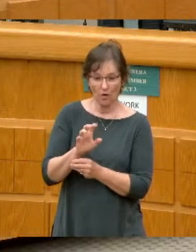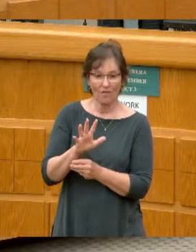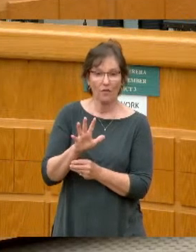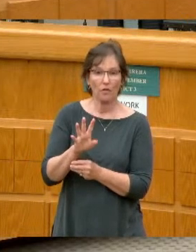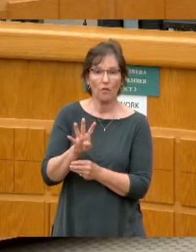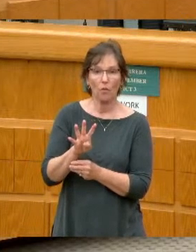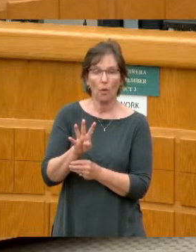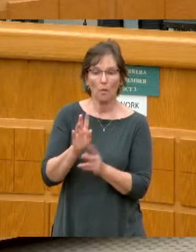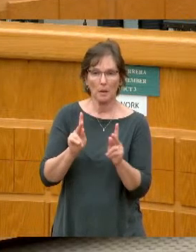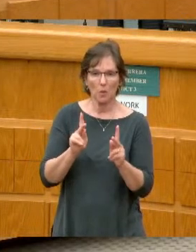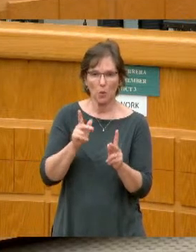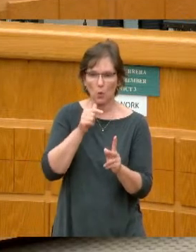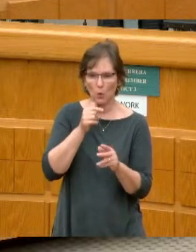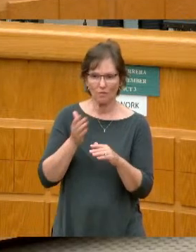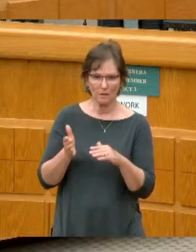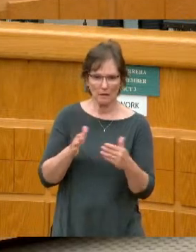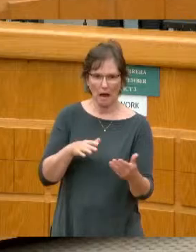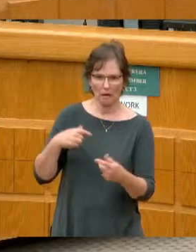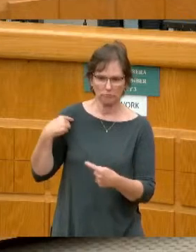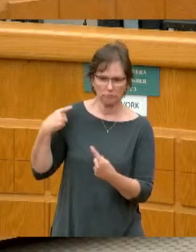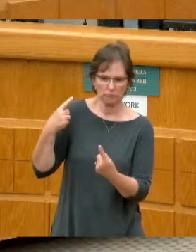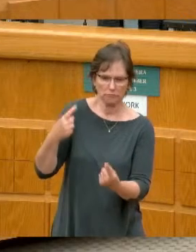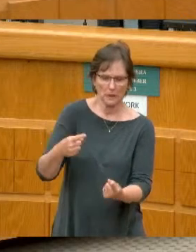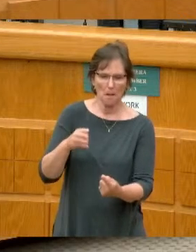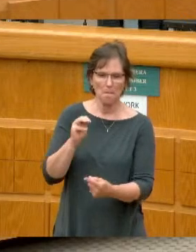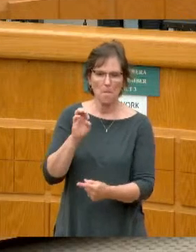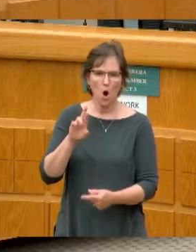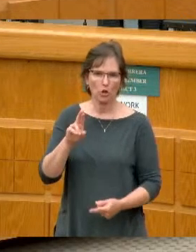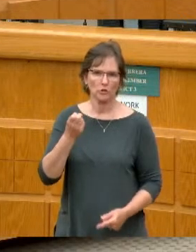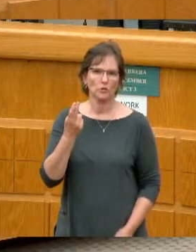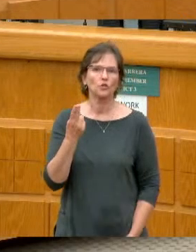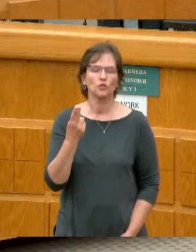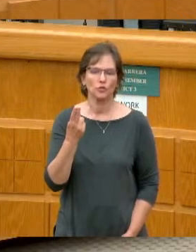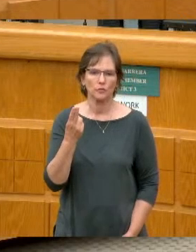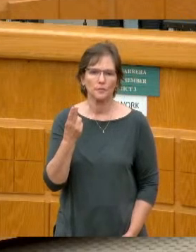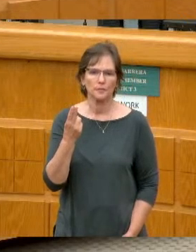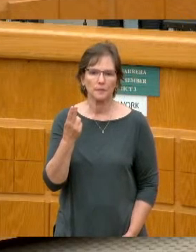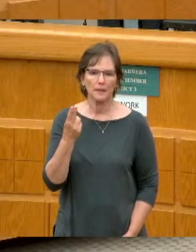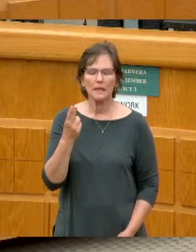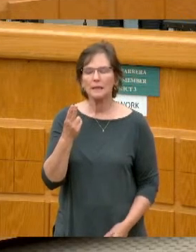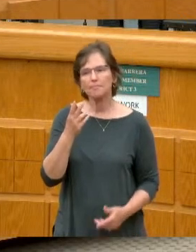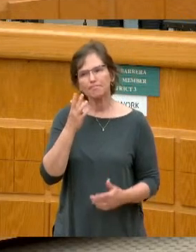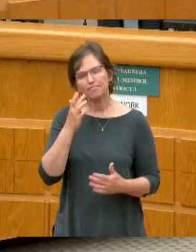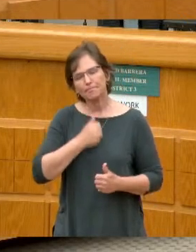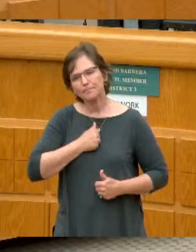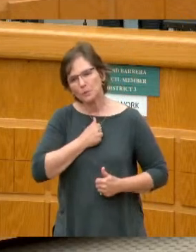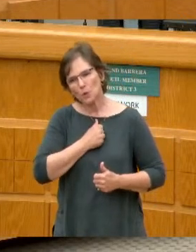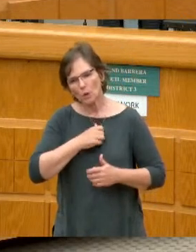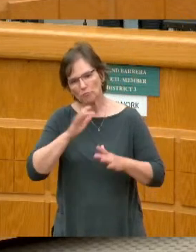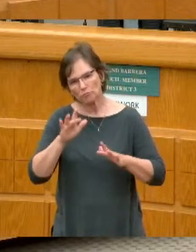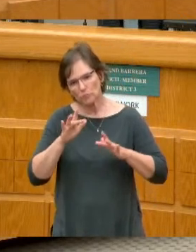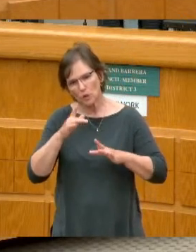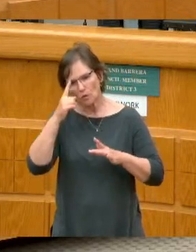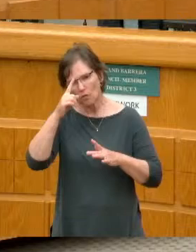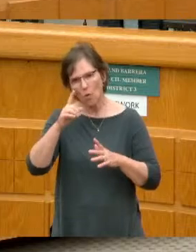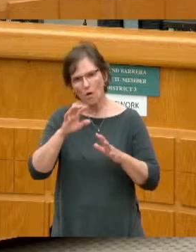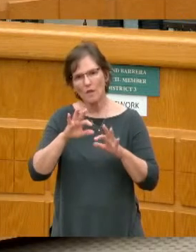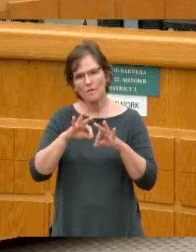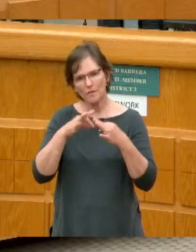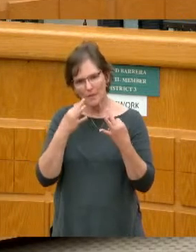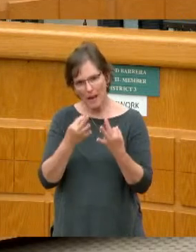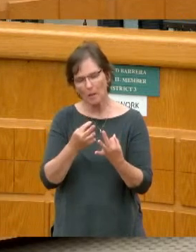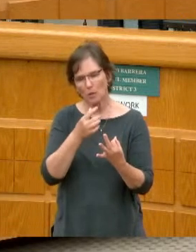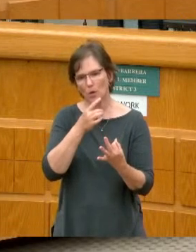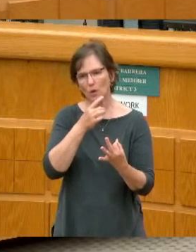slide. Today we had 2 additional deaths, one individual in their 50s and one individual in their